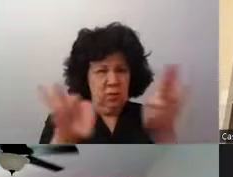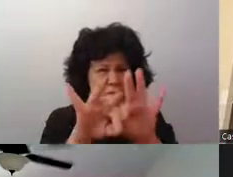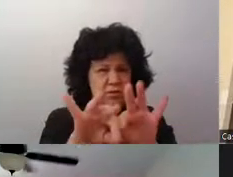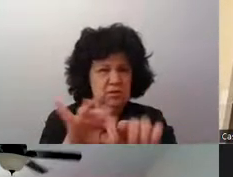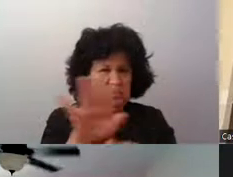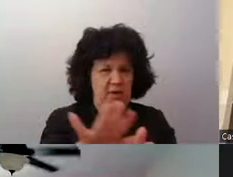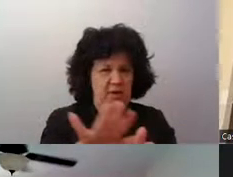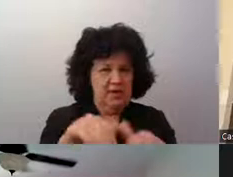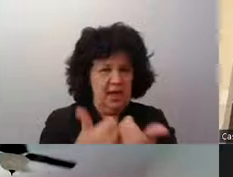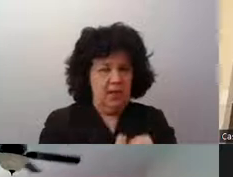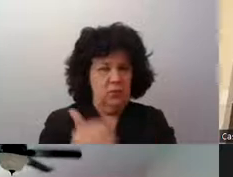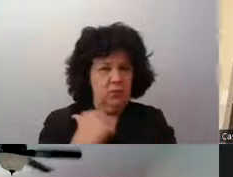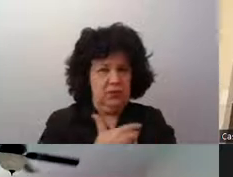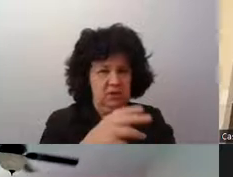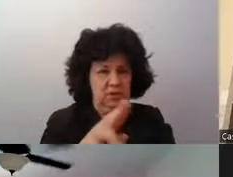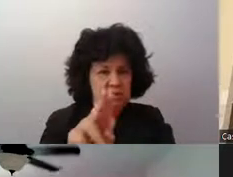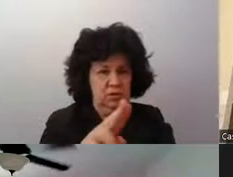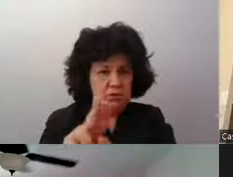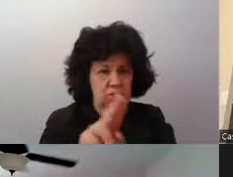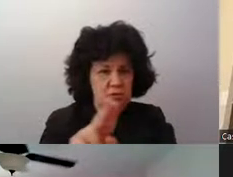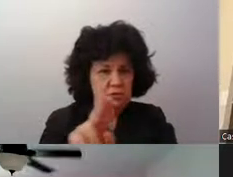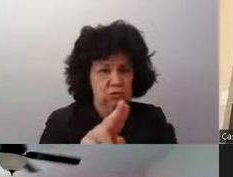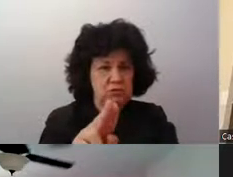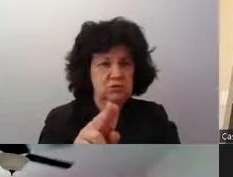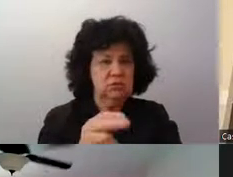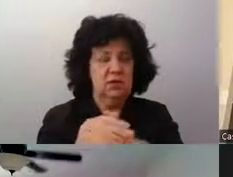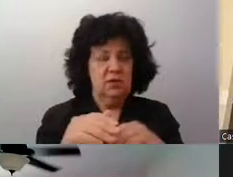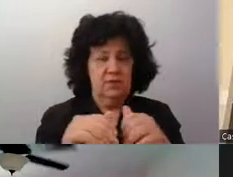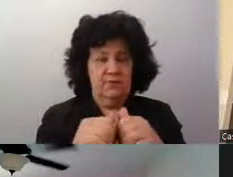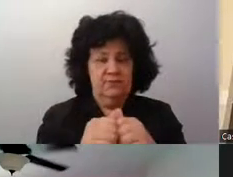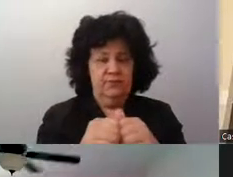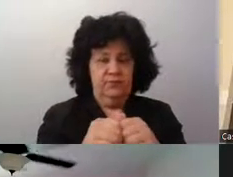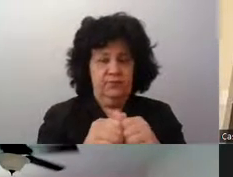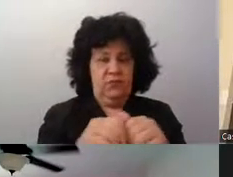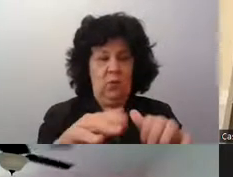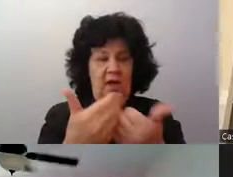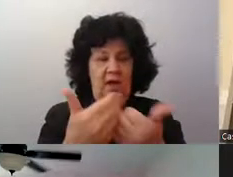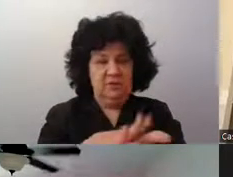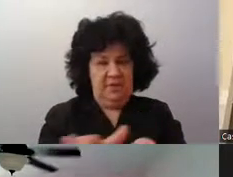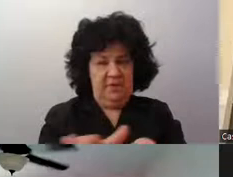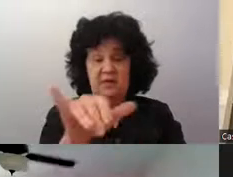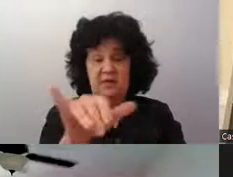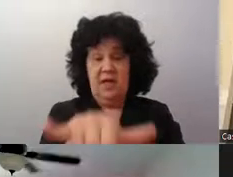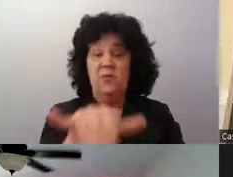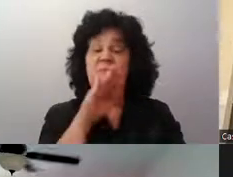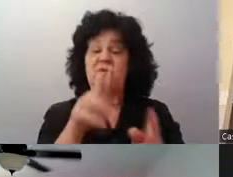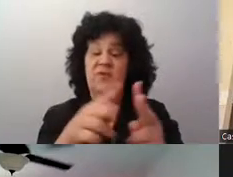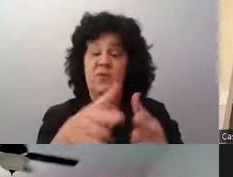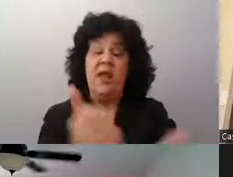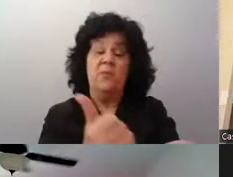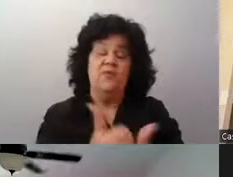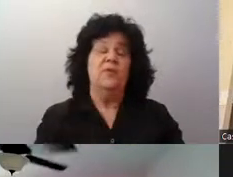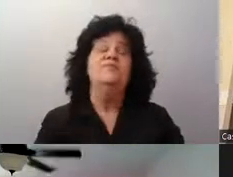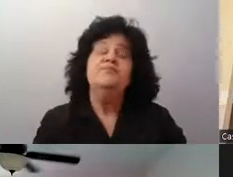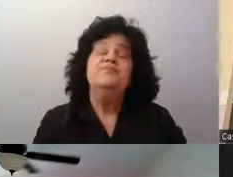we utilize it for recognizing where the spend is, it would be very helpful. So thank